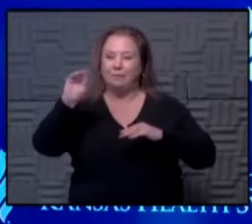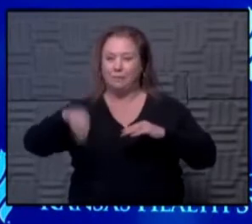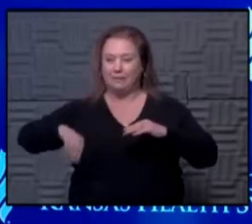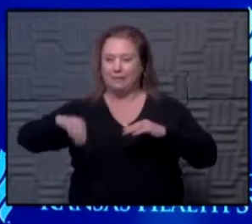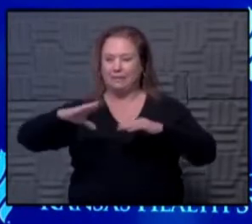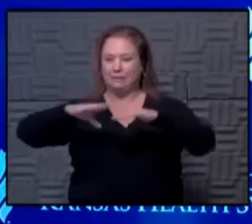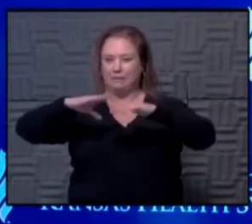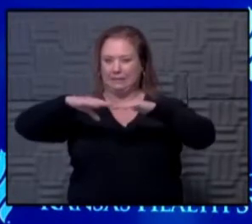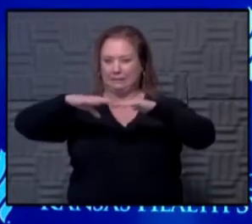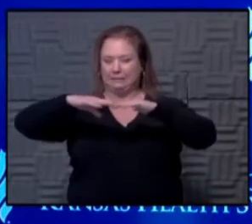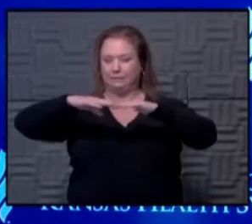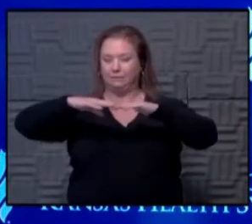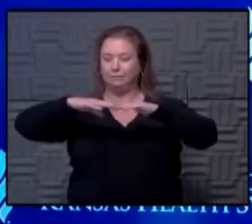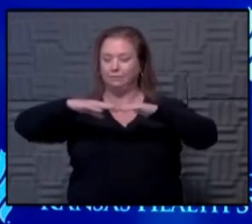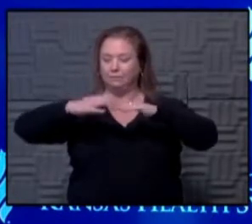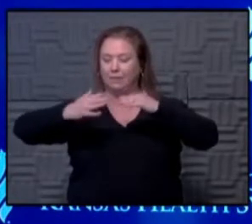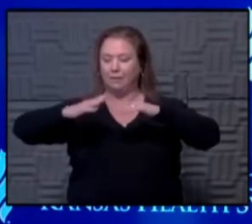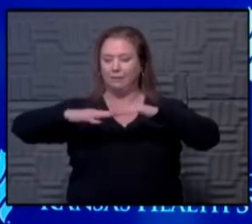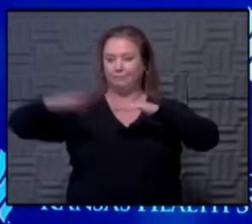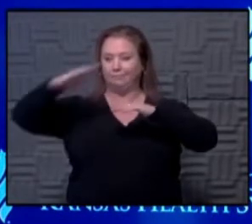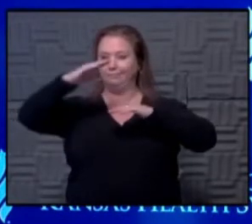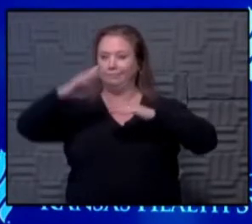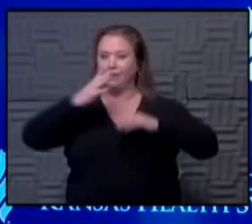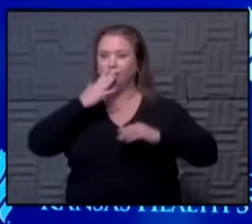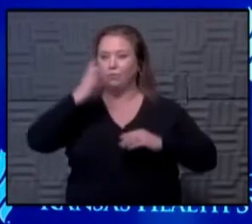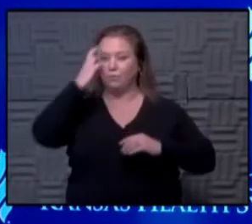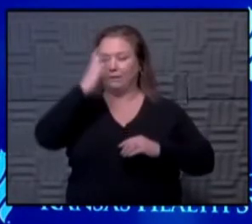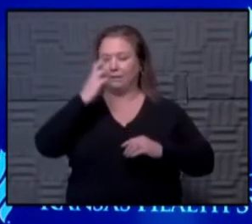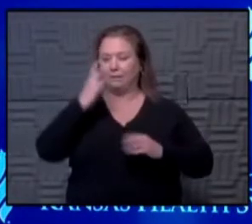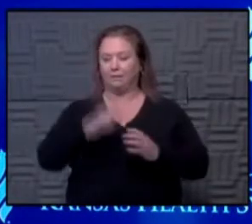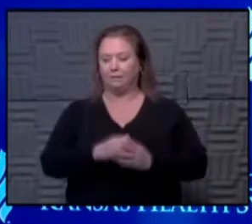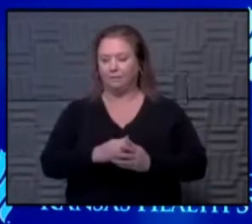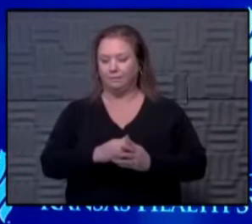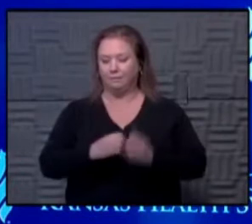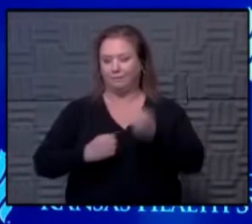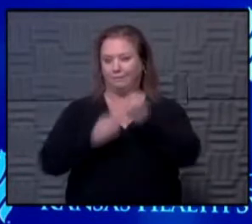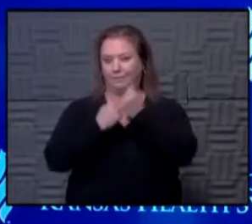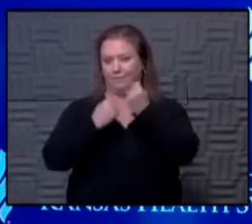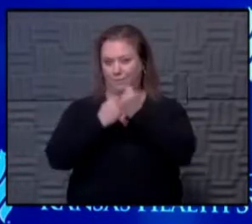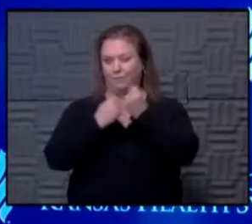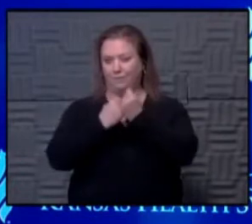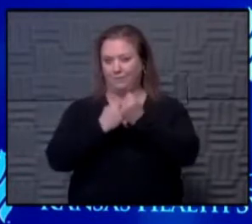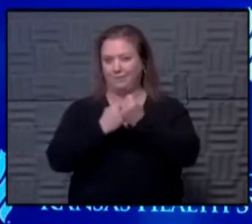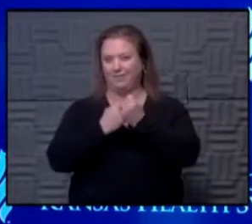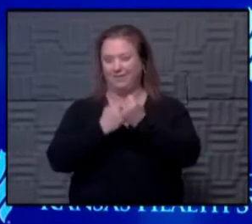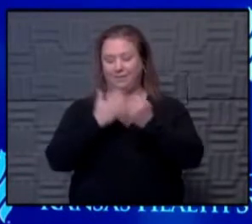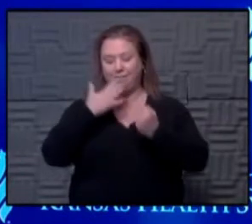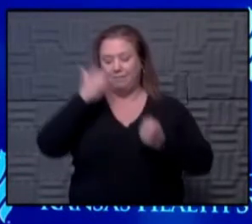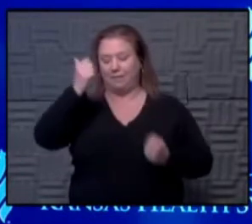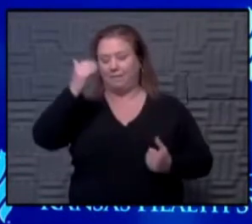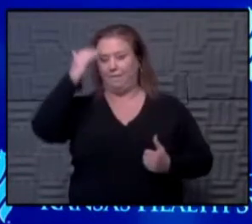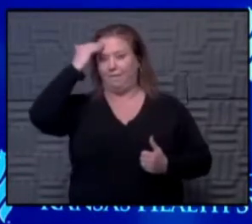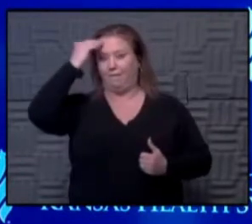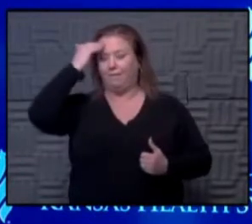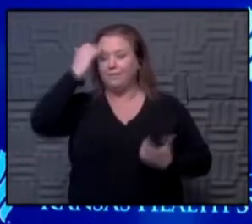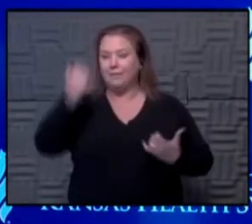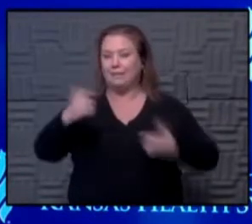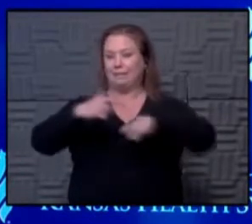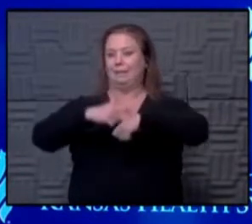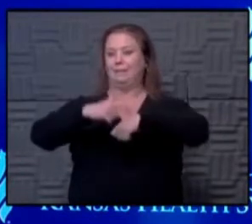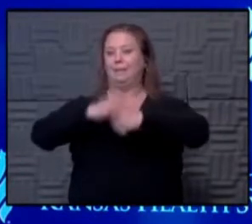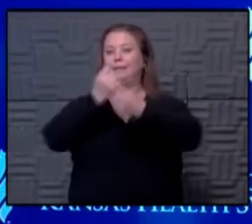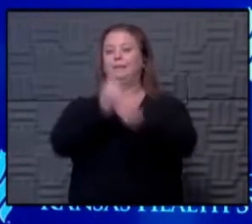be more. And that's a really good reason to reinforce that this is, to the best of our knowledge at this